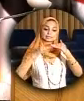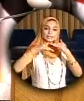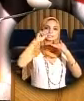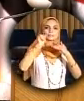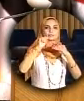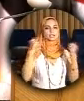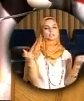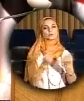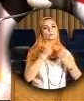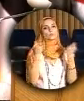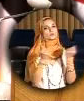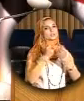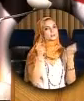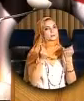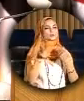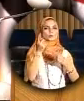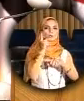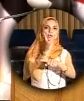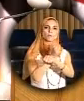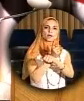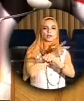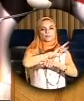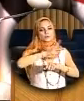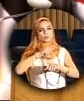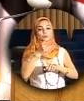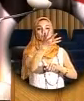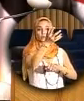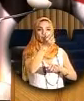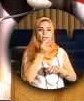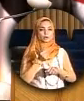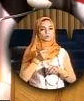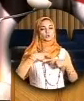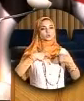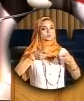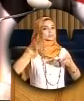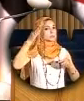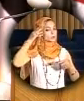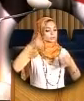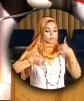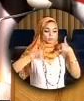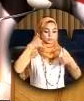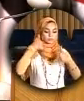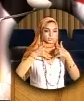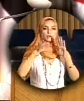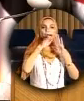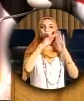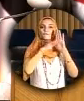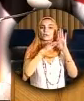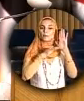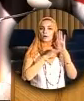In turn, all these initiatives have opened new horizons for the disabled in terms of networking,